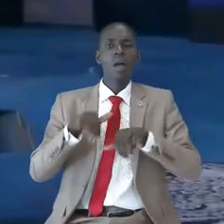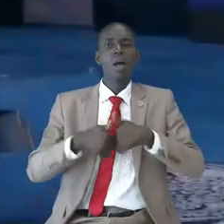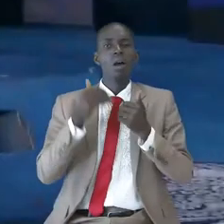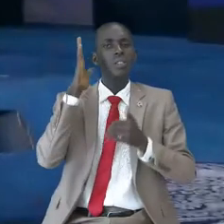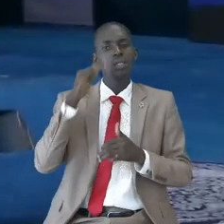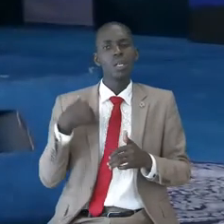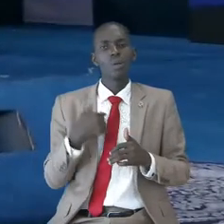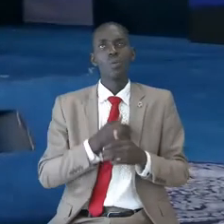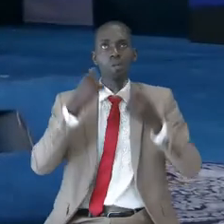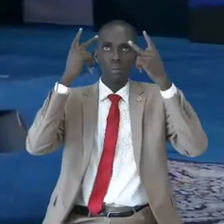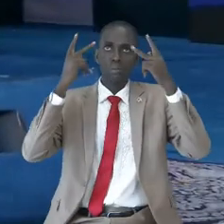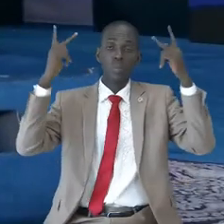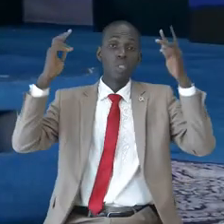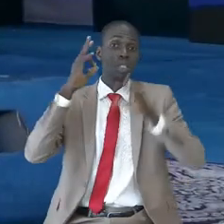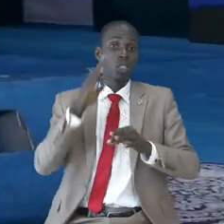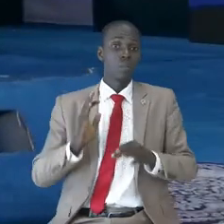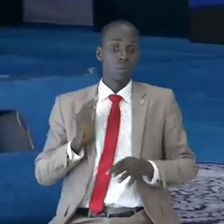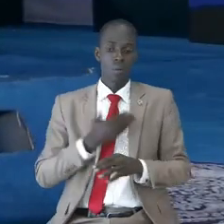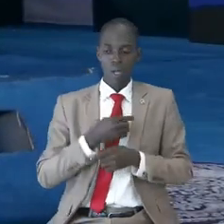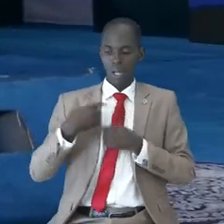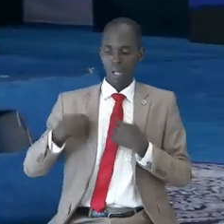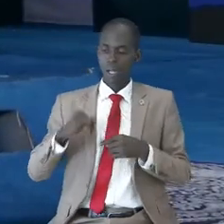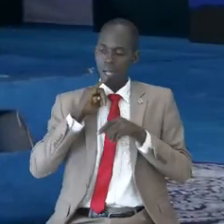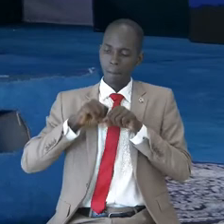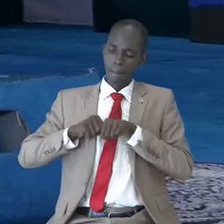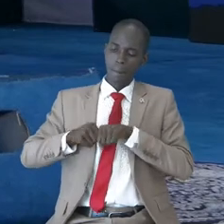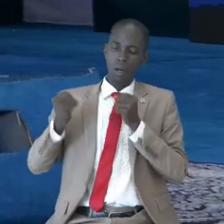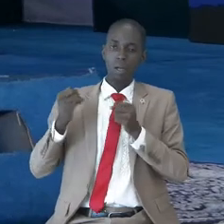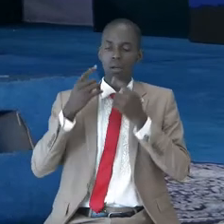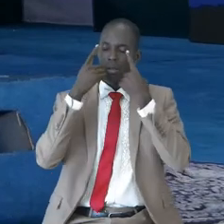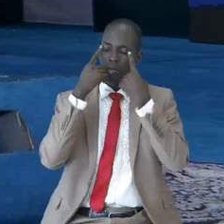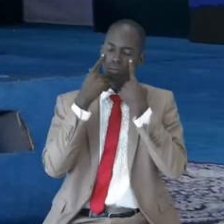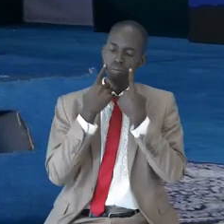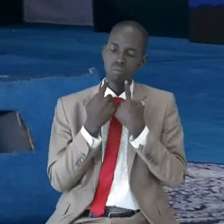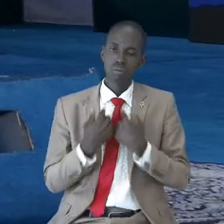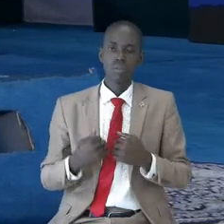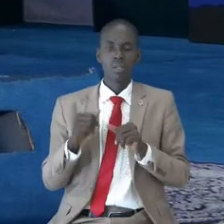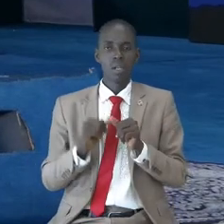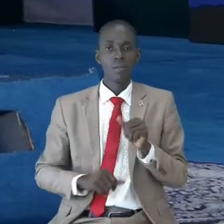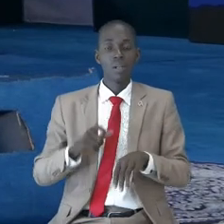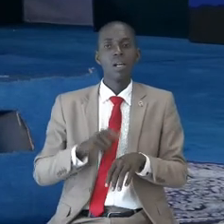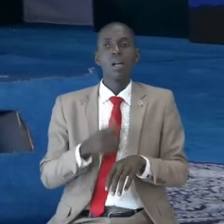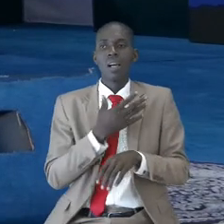If our heart is broken, if the tears are flowing, if internally